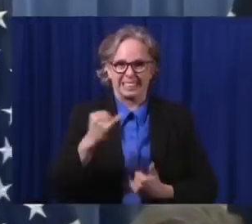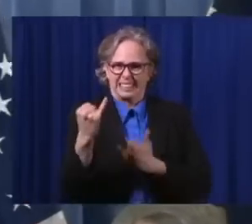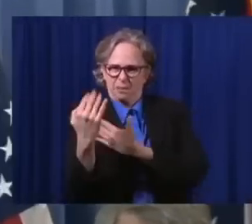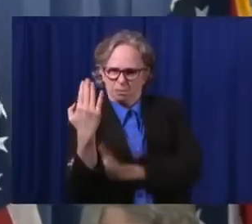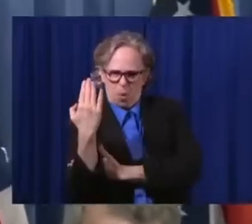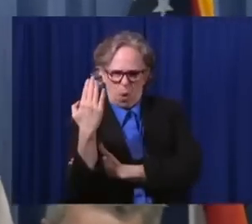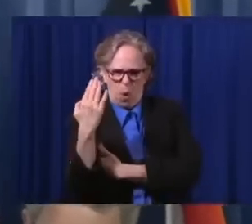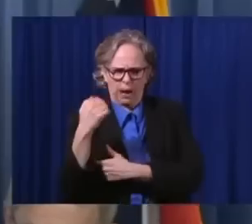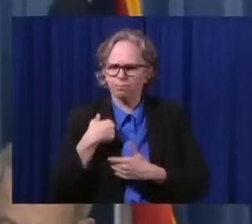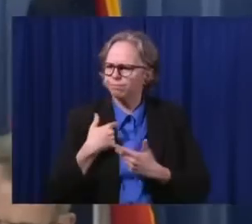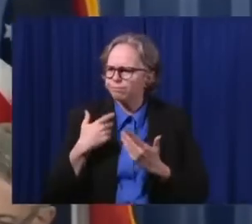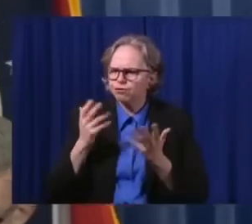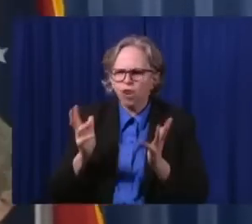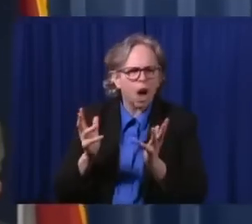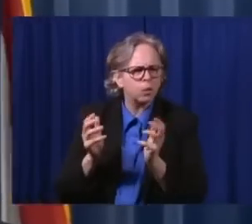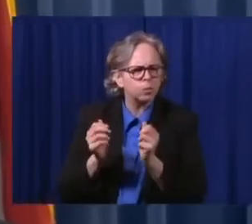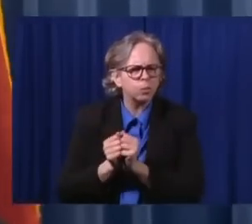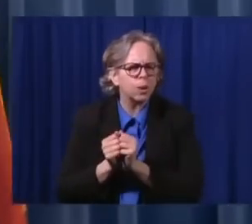to